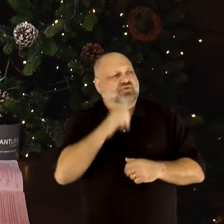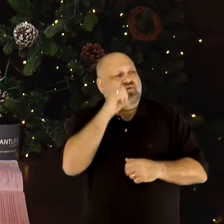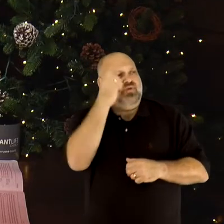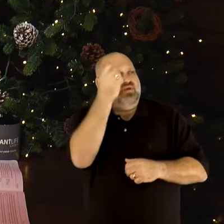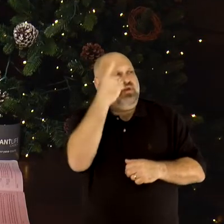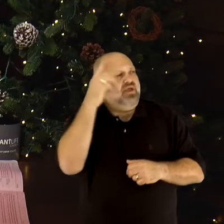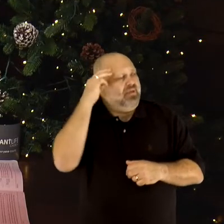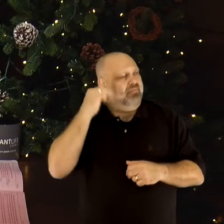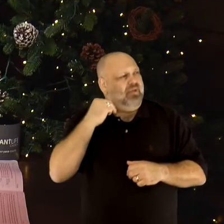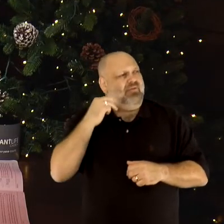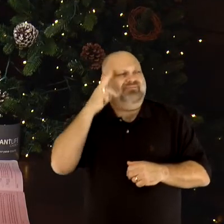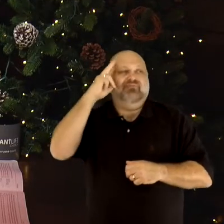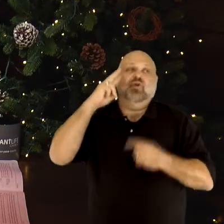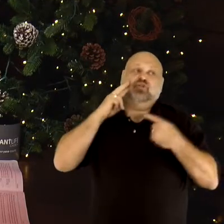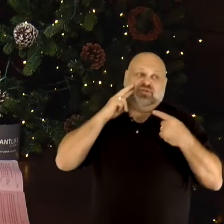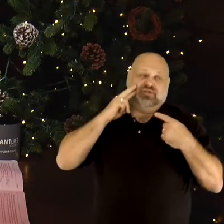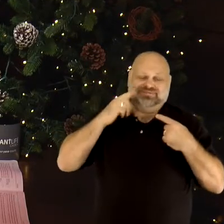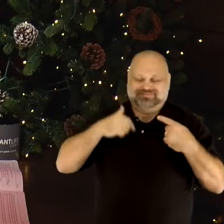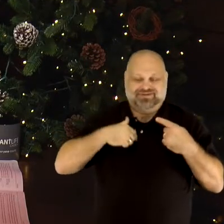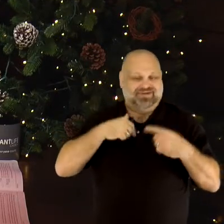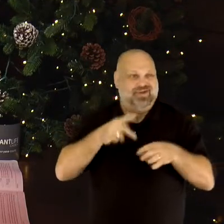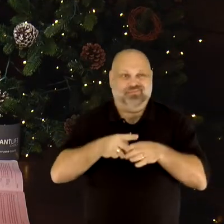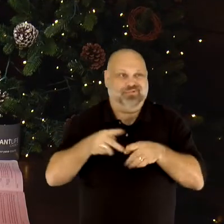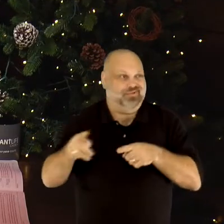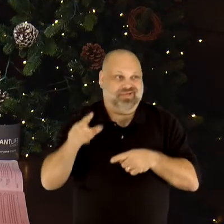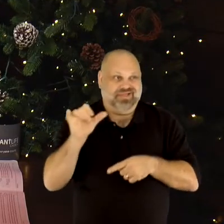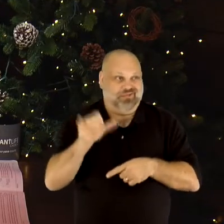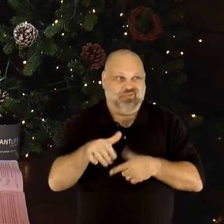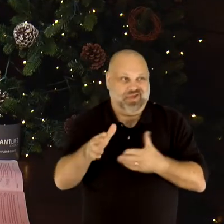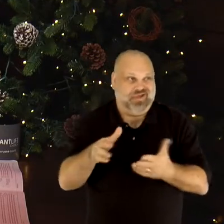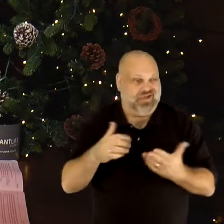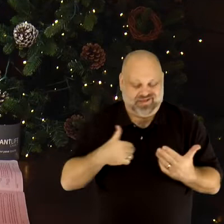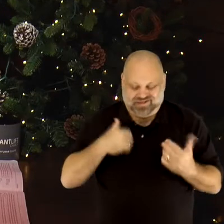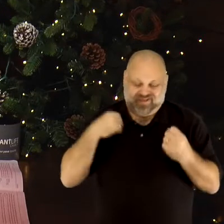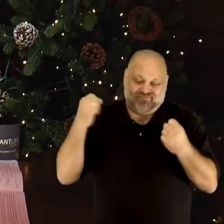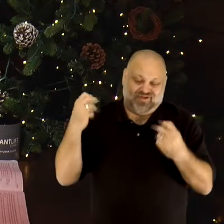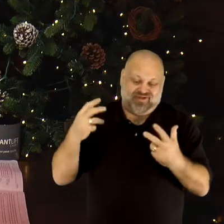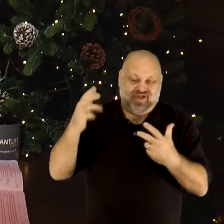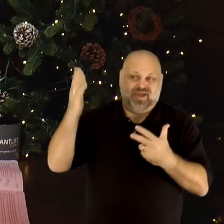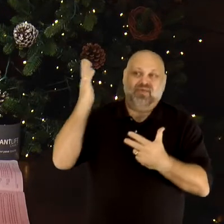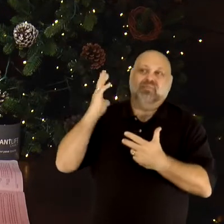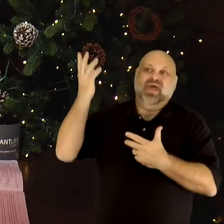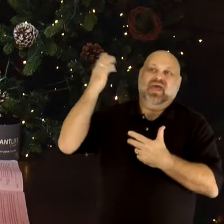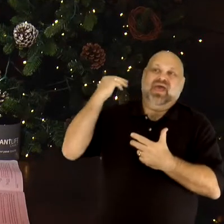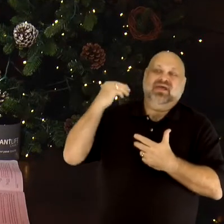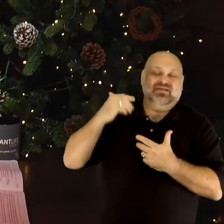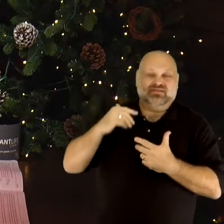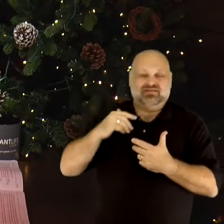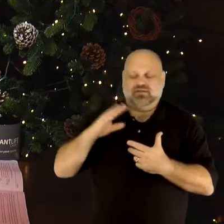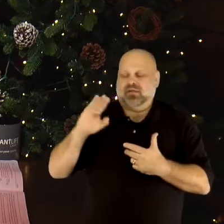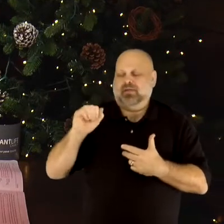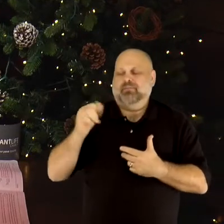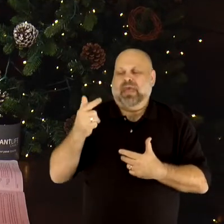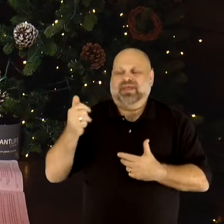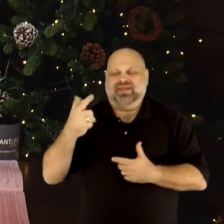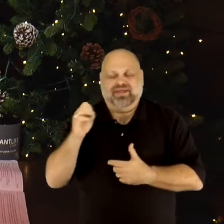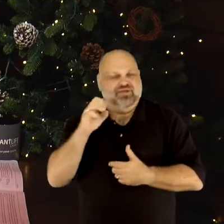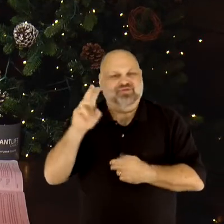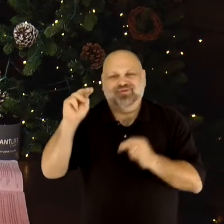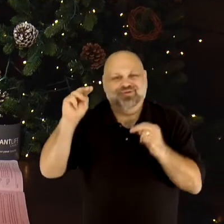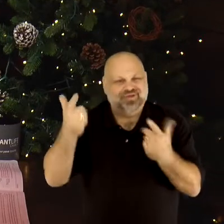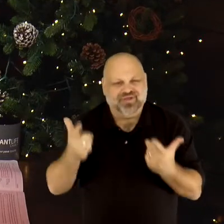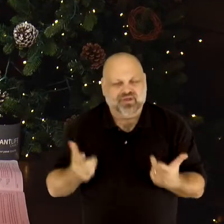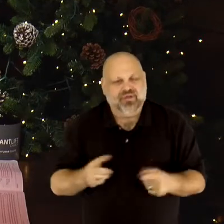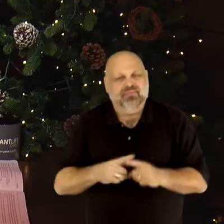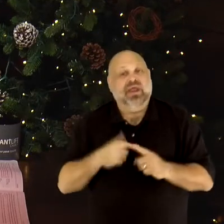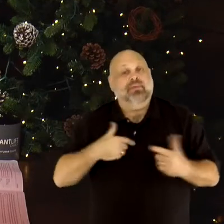understand. Mary was a virgin. I'm not pure like that. I've got a lot of this past, this baggage, and it's not good. But I'm here to tell you